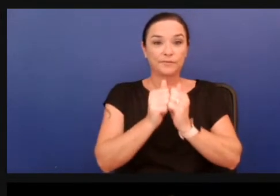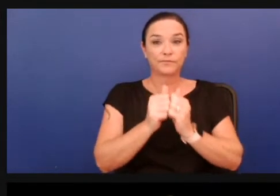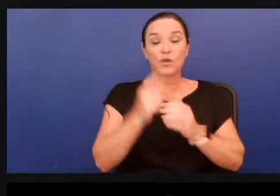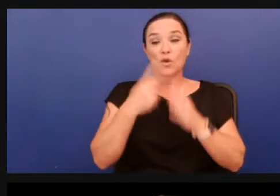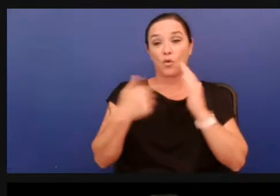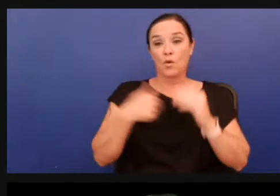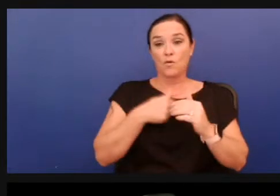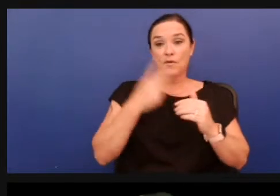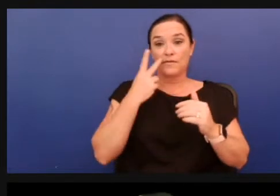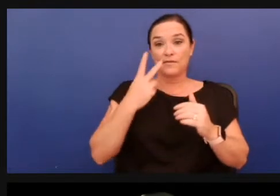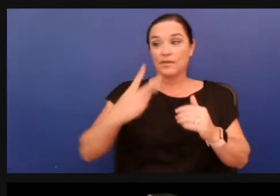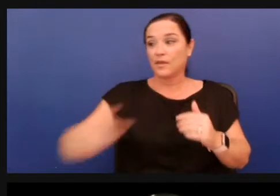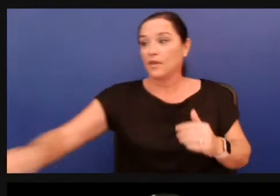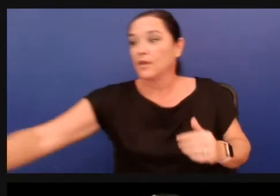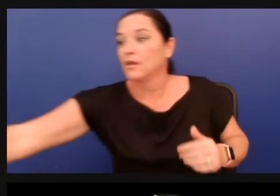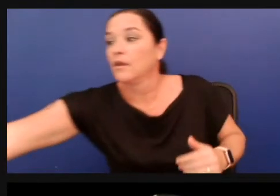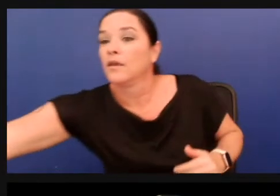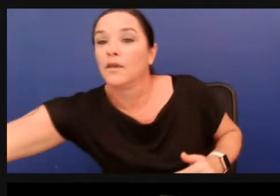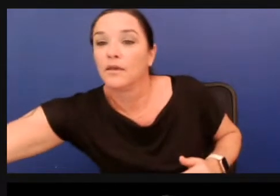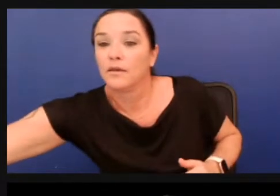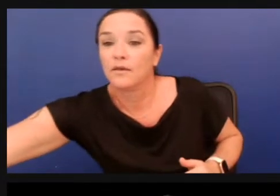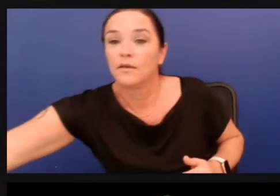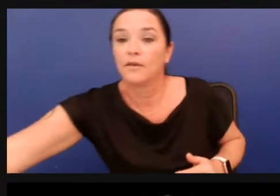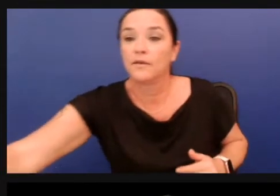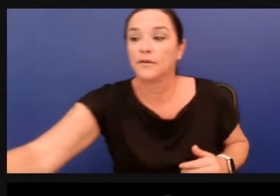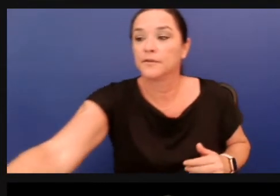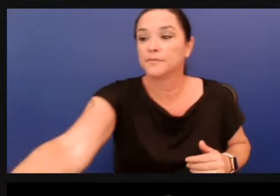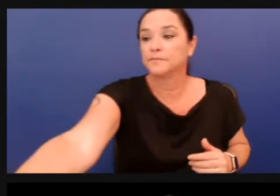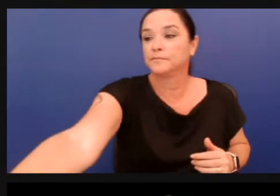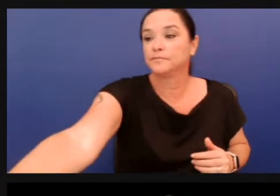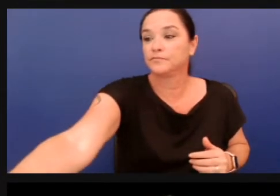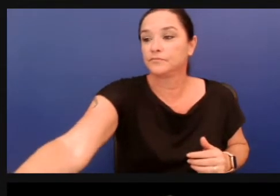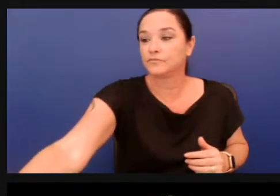as all the way over here, right? So here's